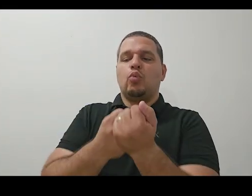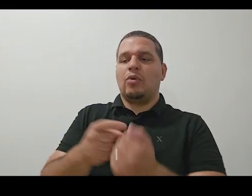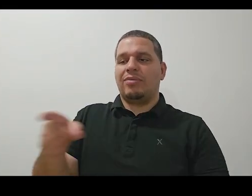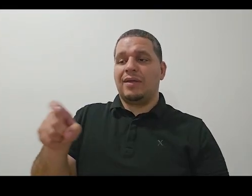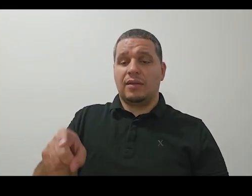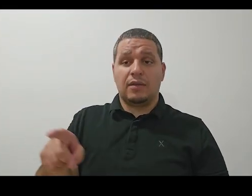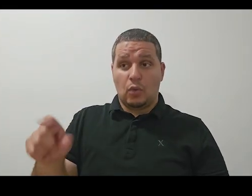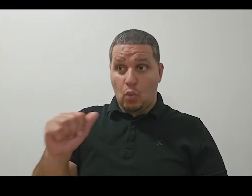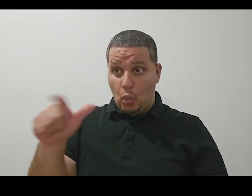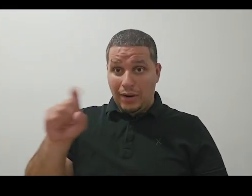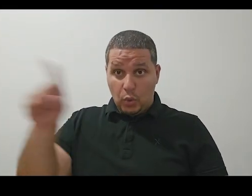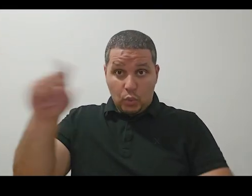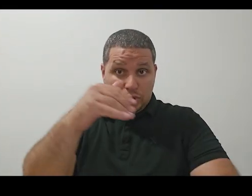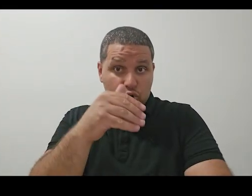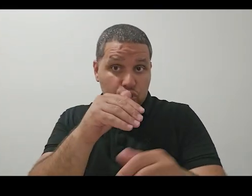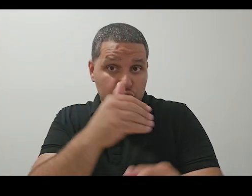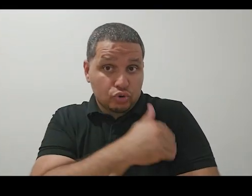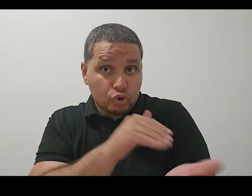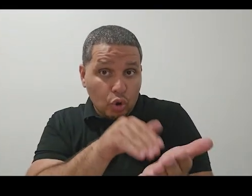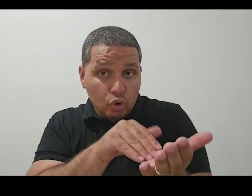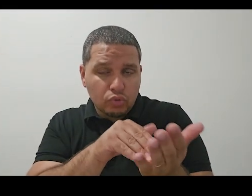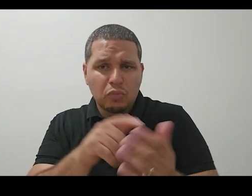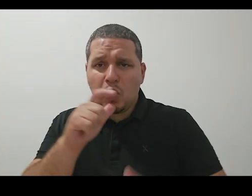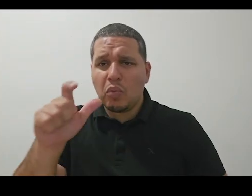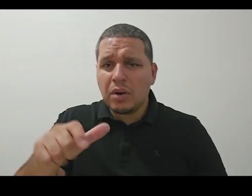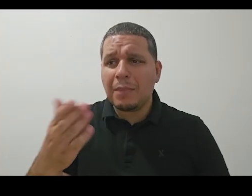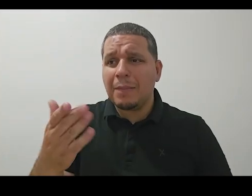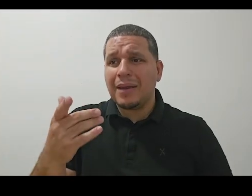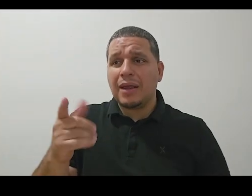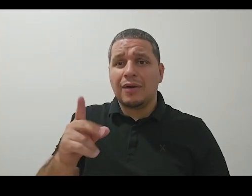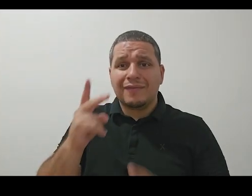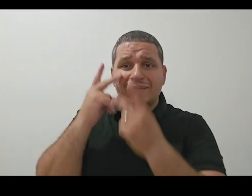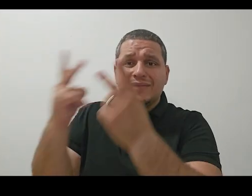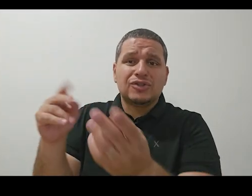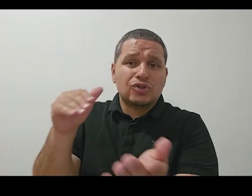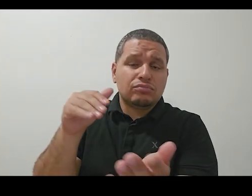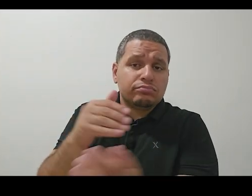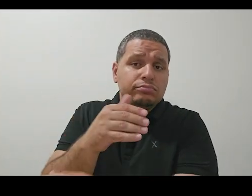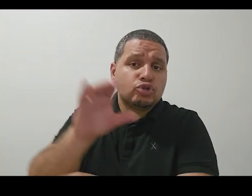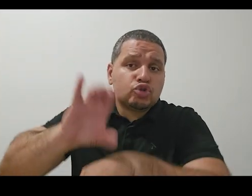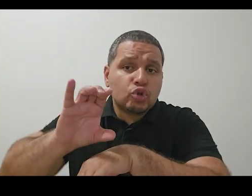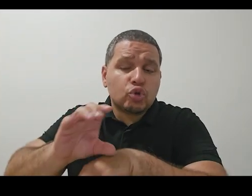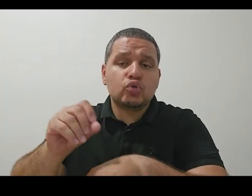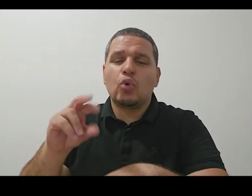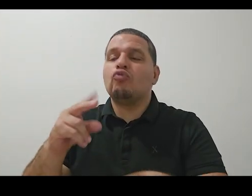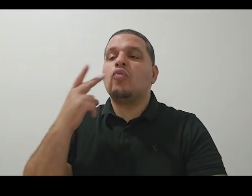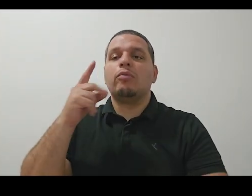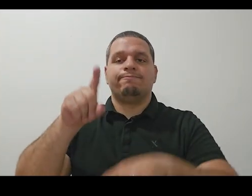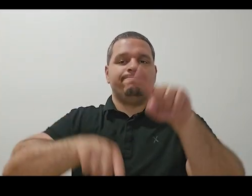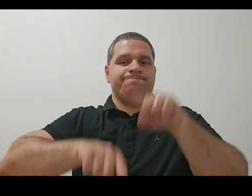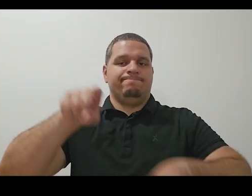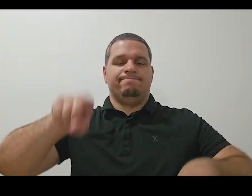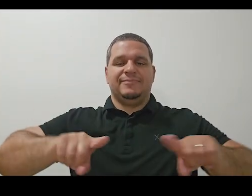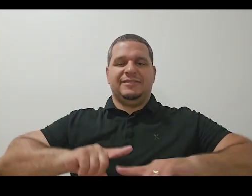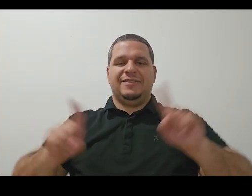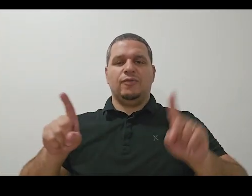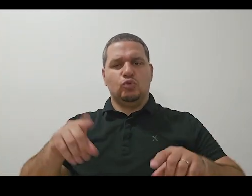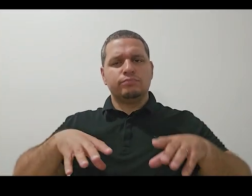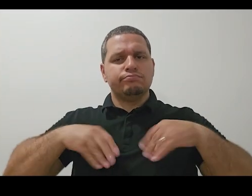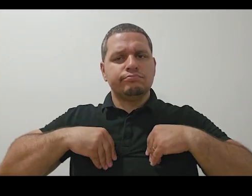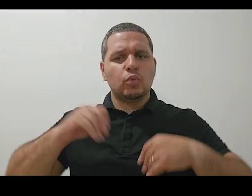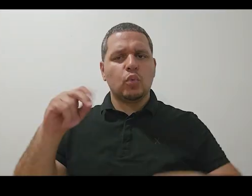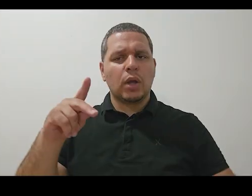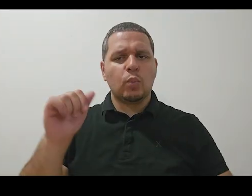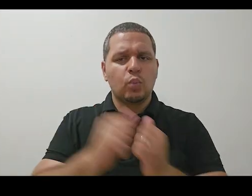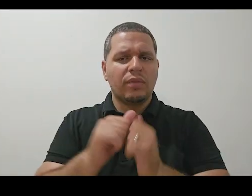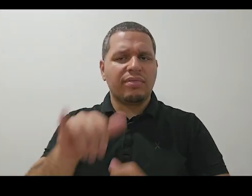they need? All of them don't need to go to a clinician. They might be able to go to their religious leader. It looks different for everybody,